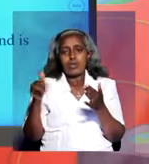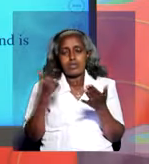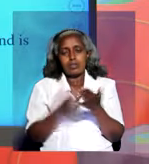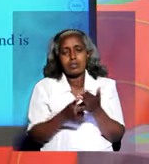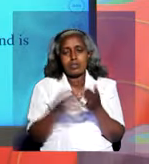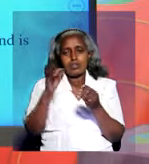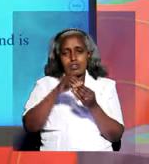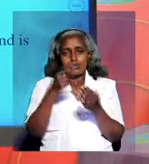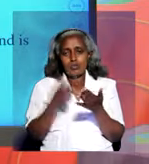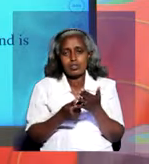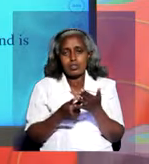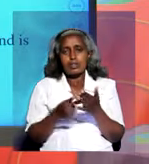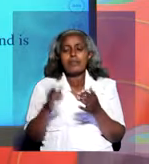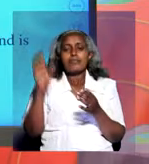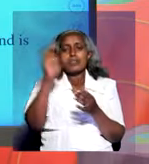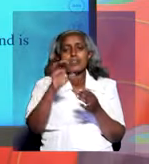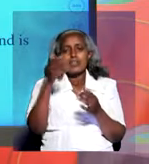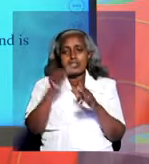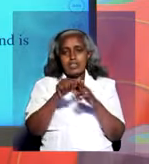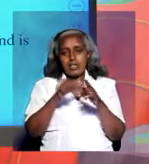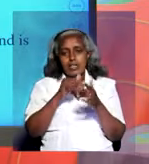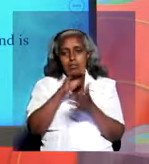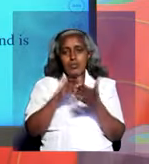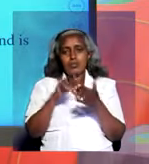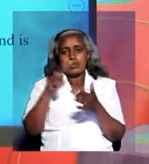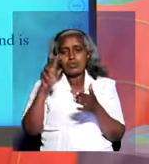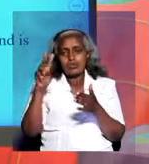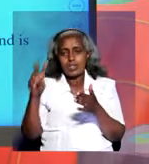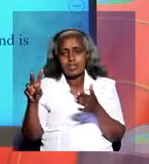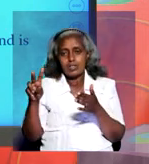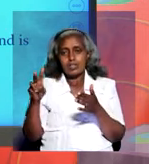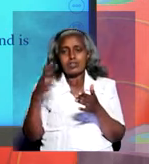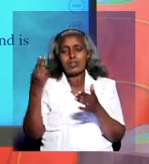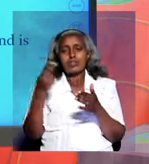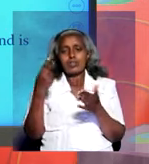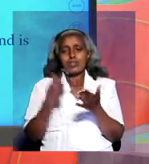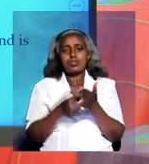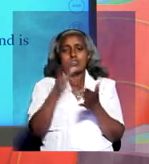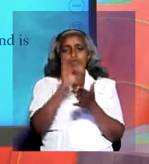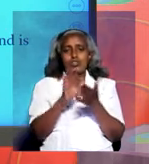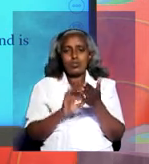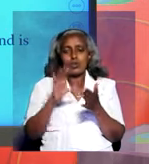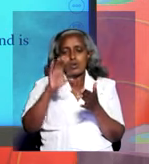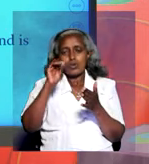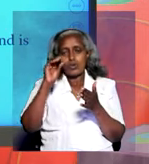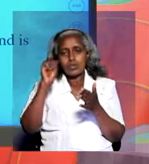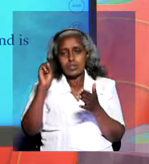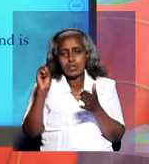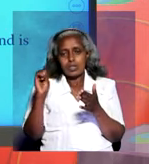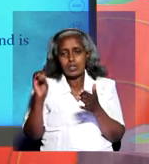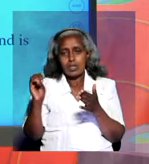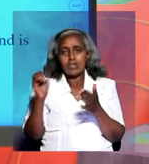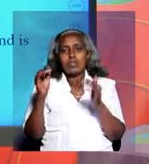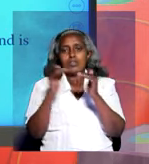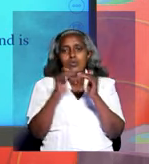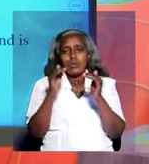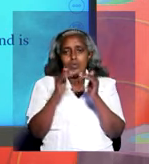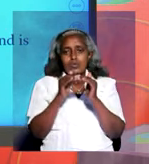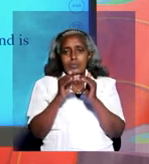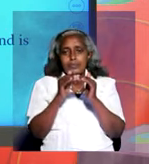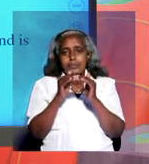In addition to this, to find the angle between two vectors, you use this formula. Cos theta is equal